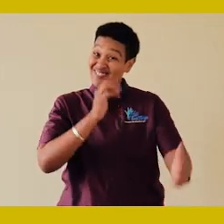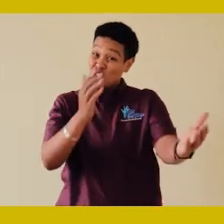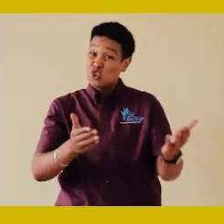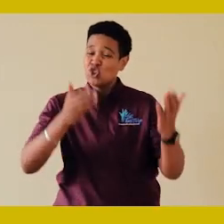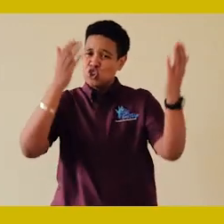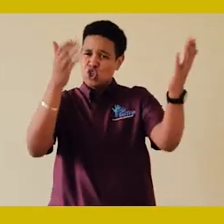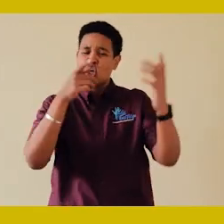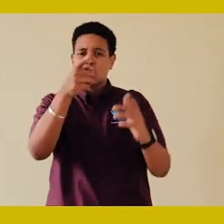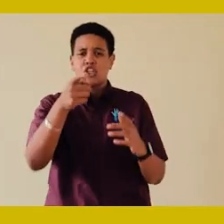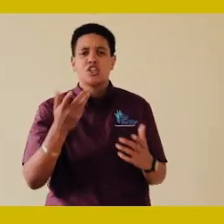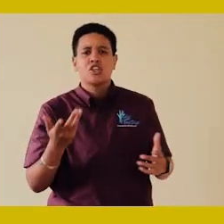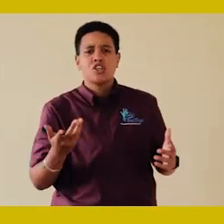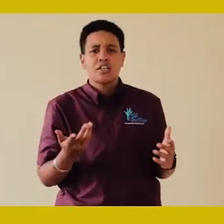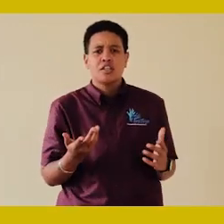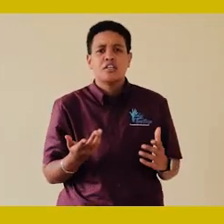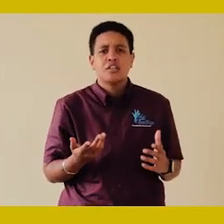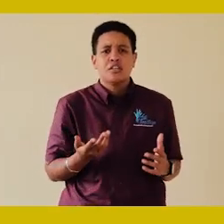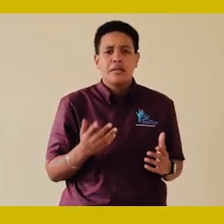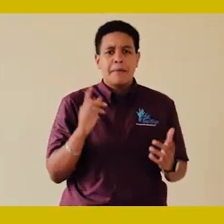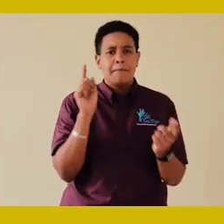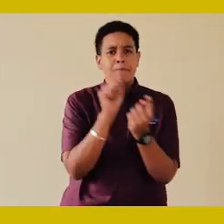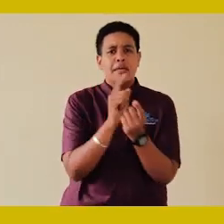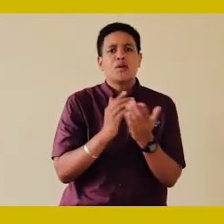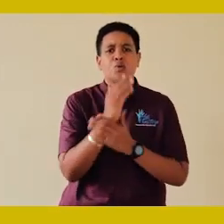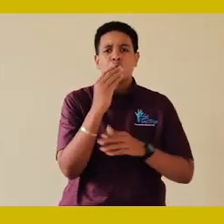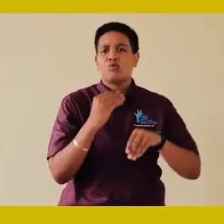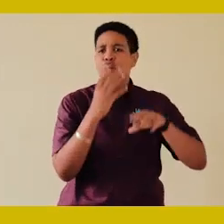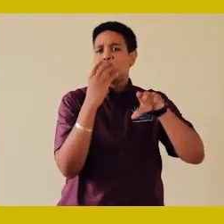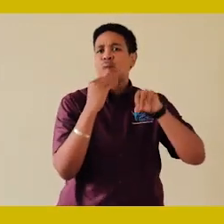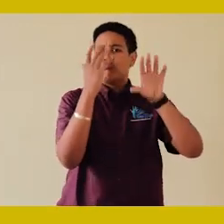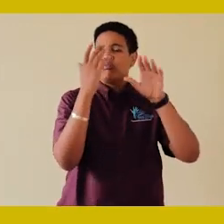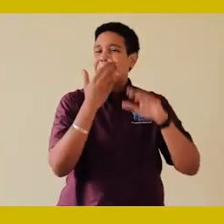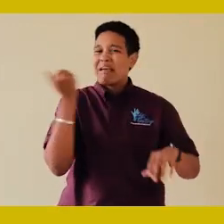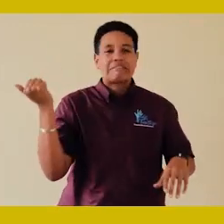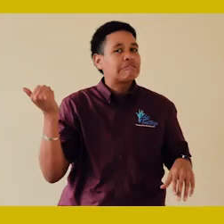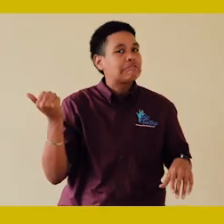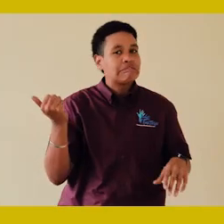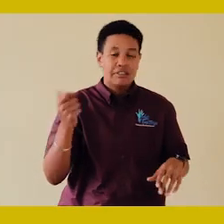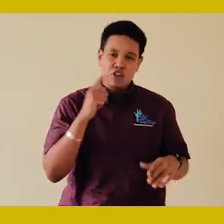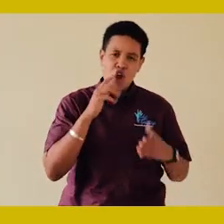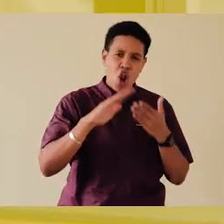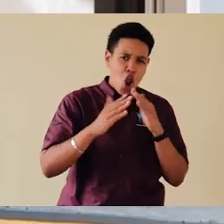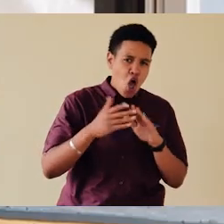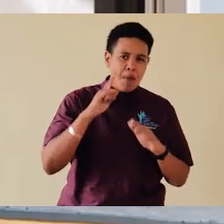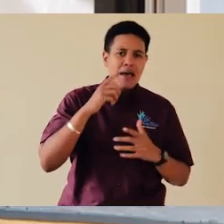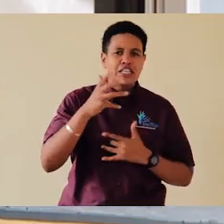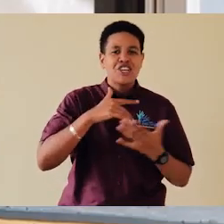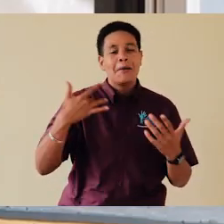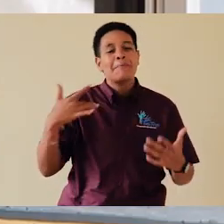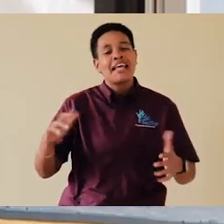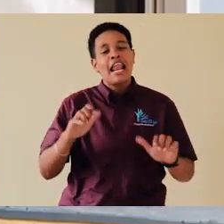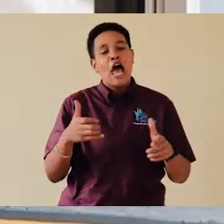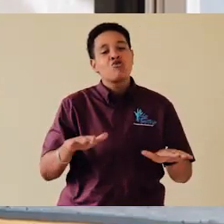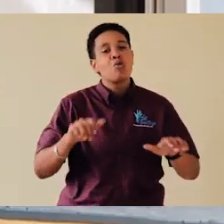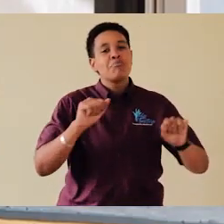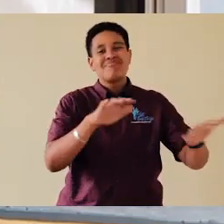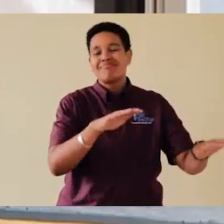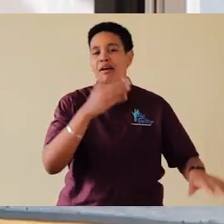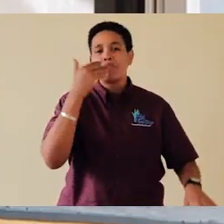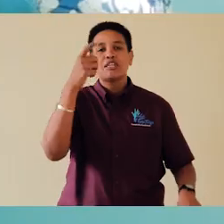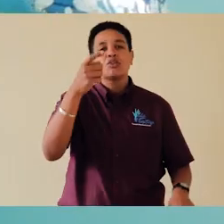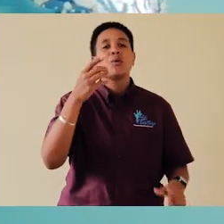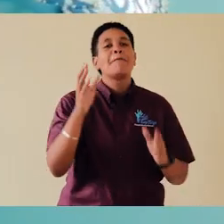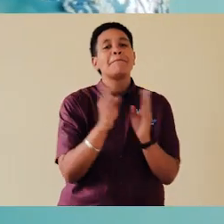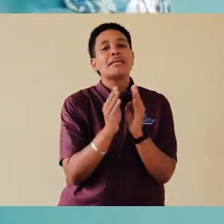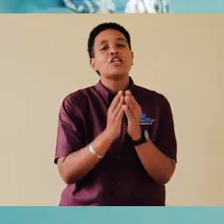I am suggesting that you meet virtually as much as possible. Clubs and societies that you normally have on the inside, I'm suggesting that you